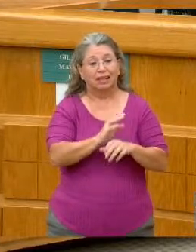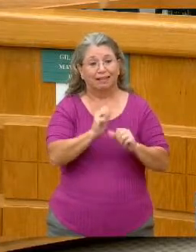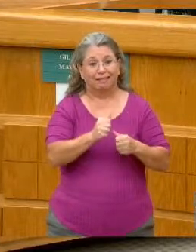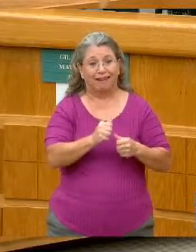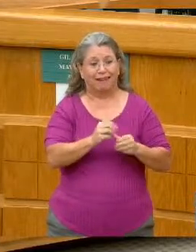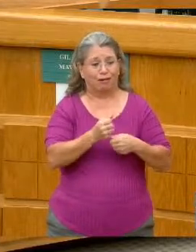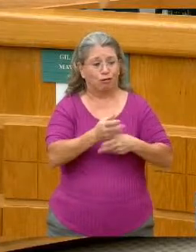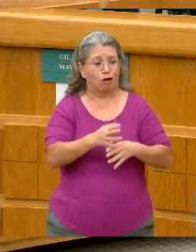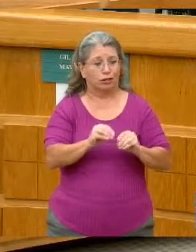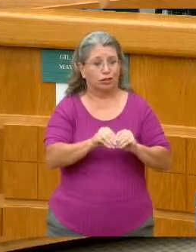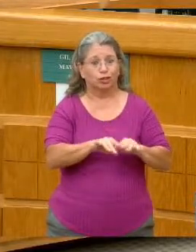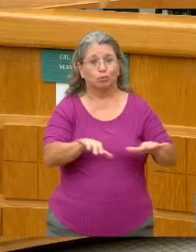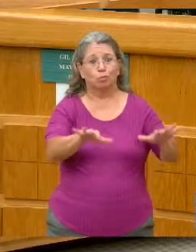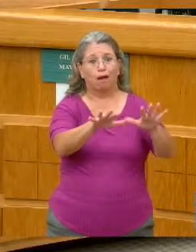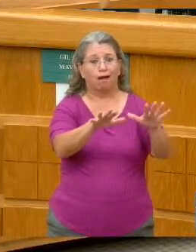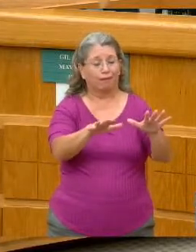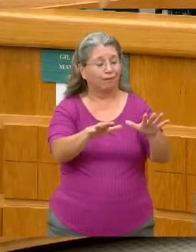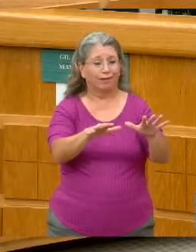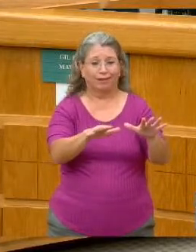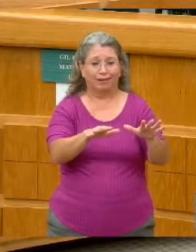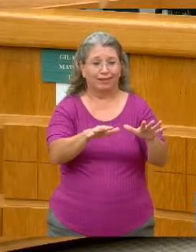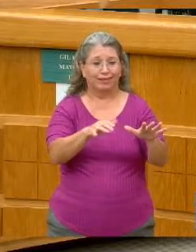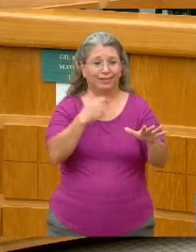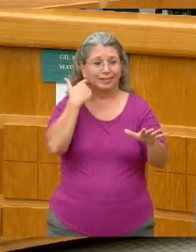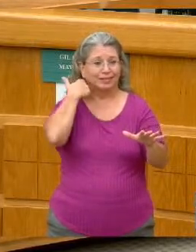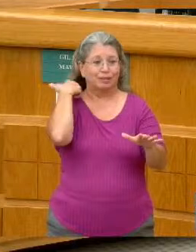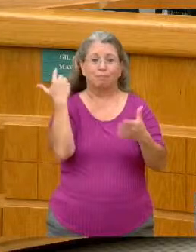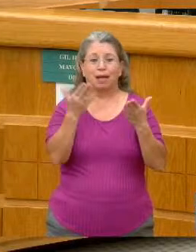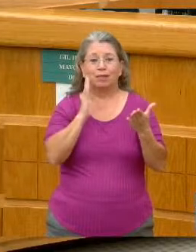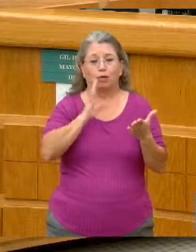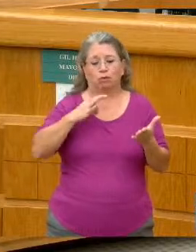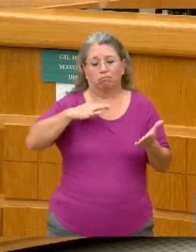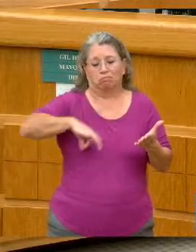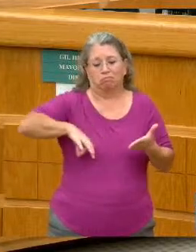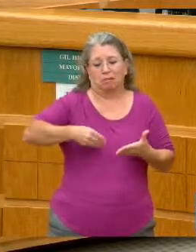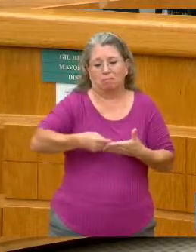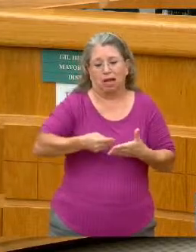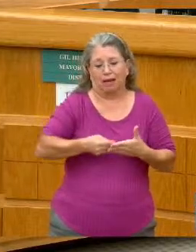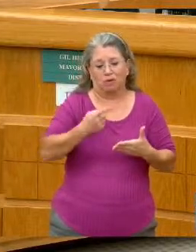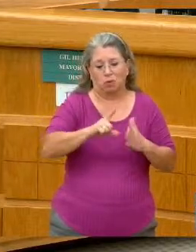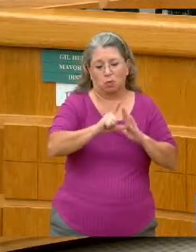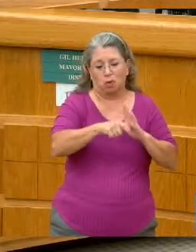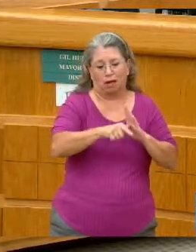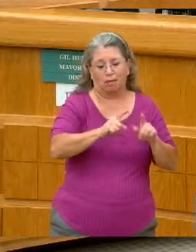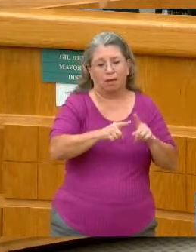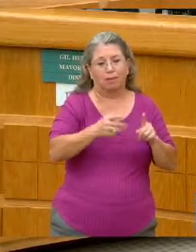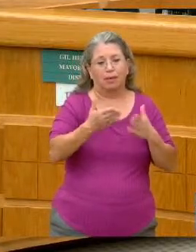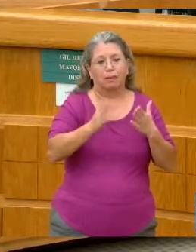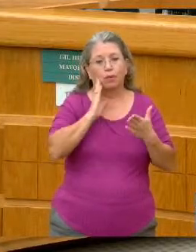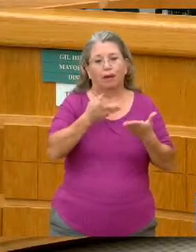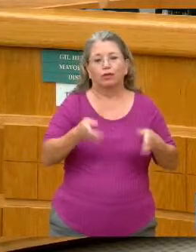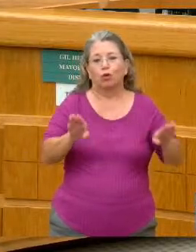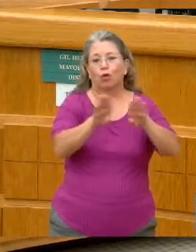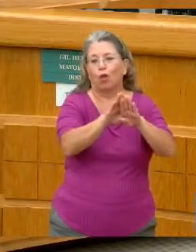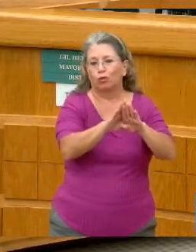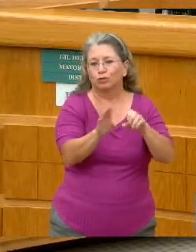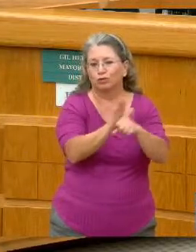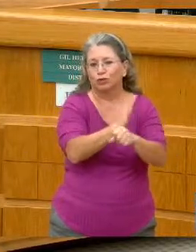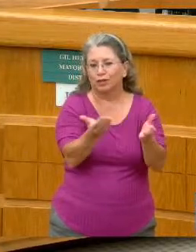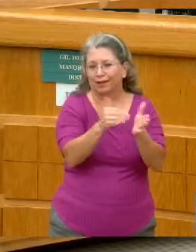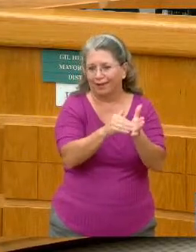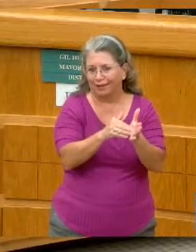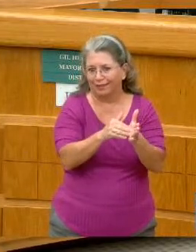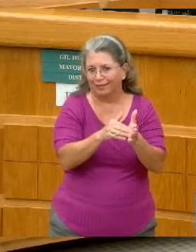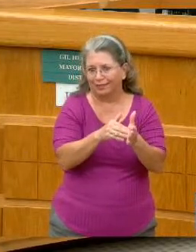short-term gains, but you're looking at a future, maybe another stay-at-home period again, which isn't going to be good. We want to avoid those things